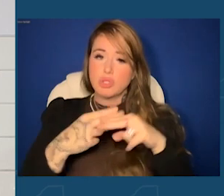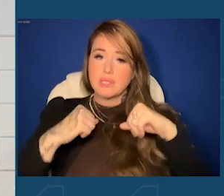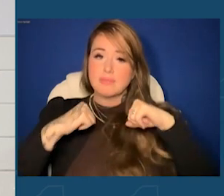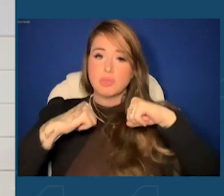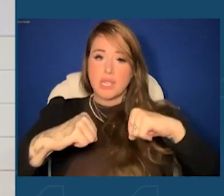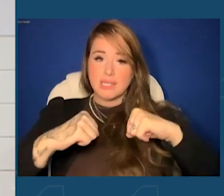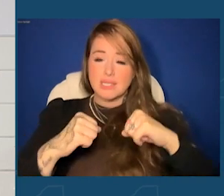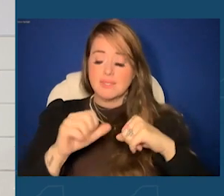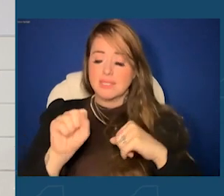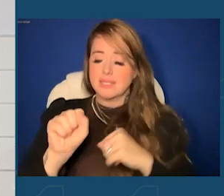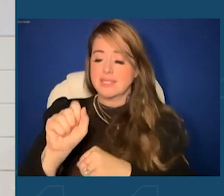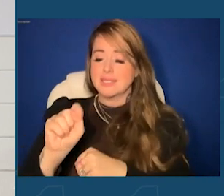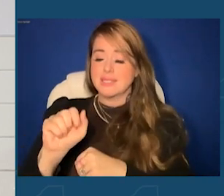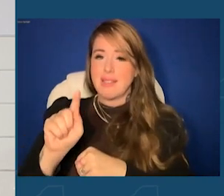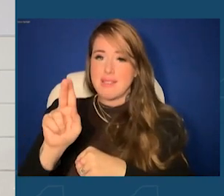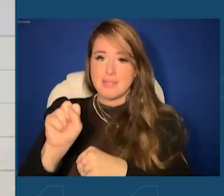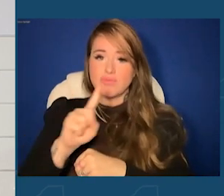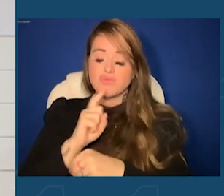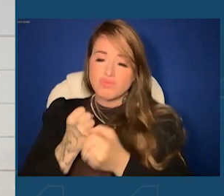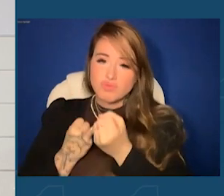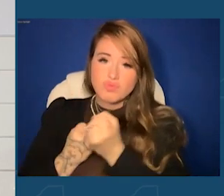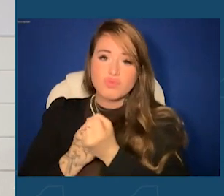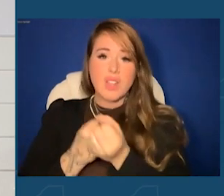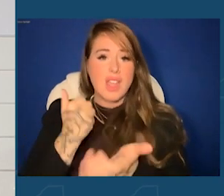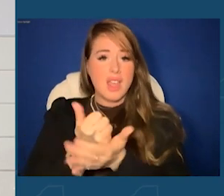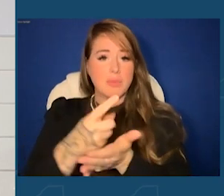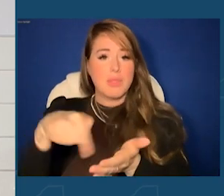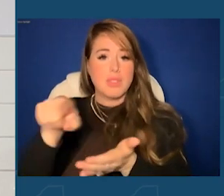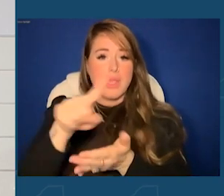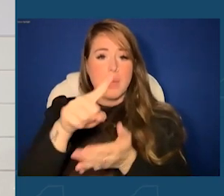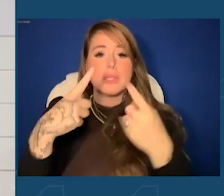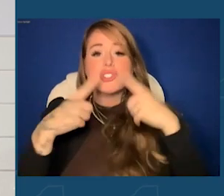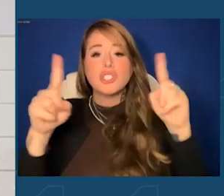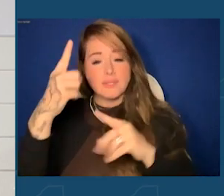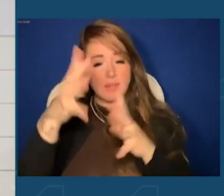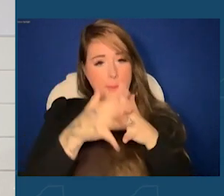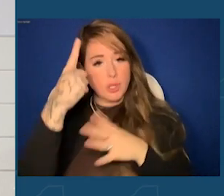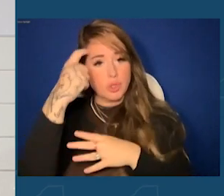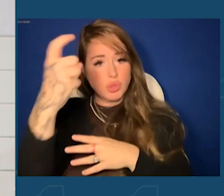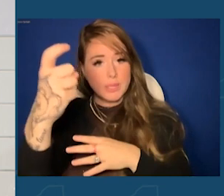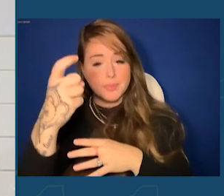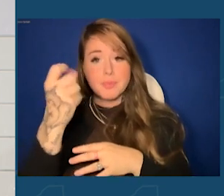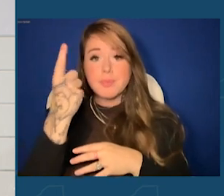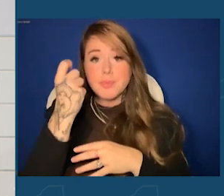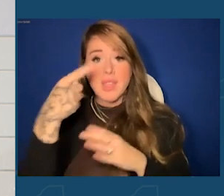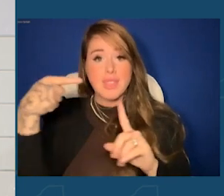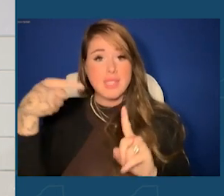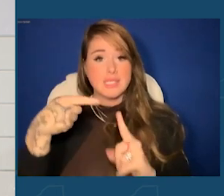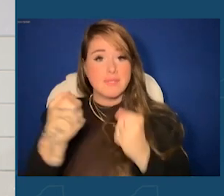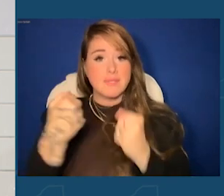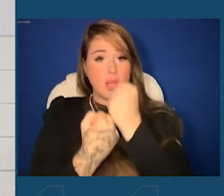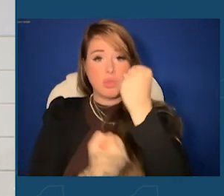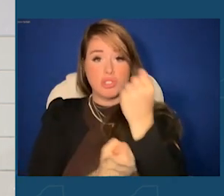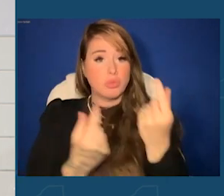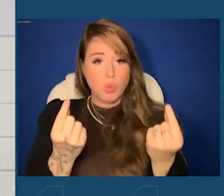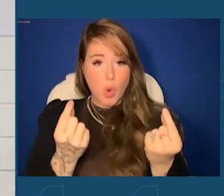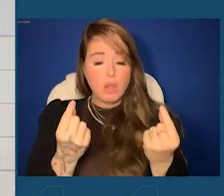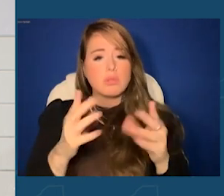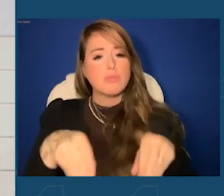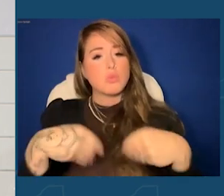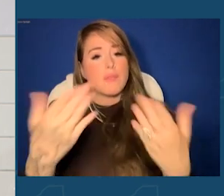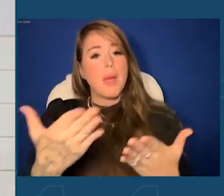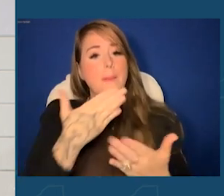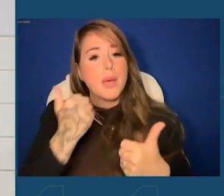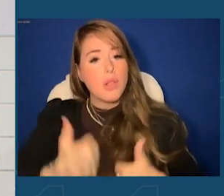because we want to help these men and women to achieve the American dream. And we know that the foundation of that dream is being able to provide a better life and a